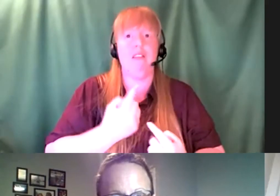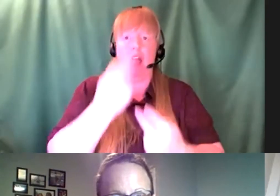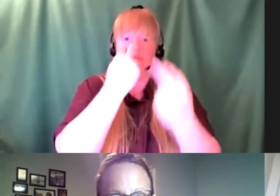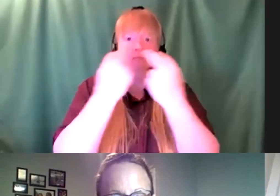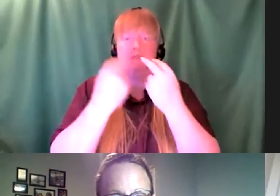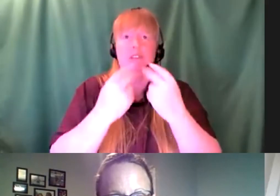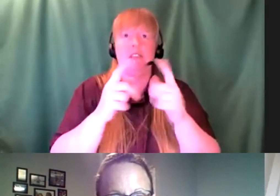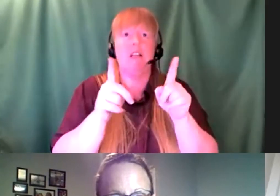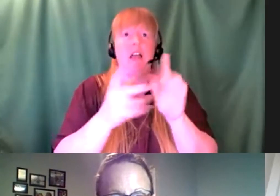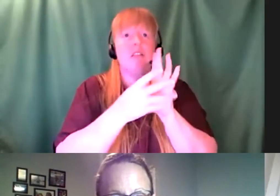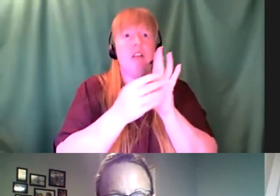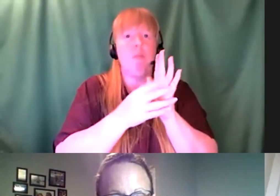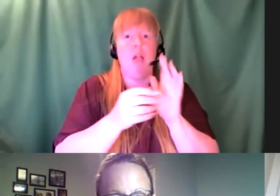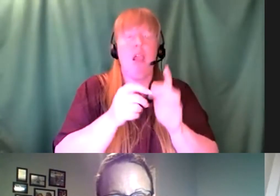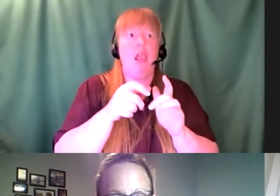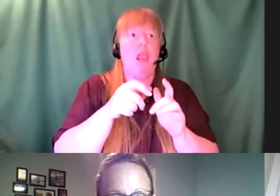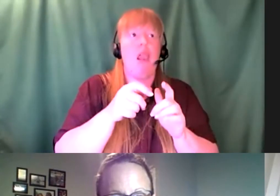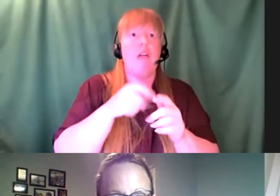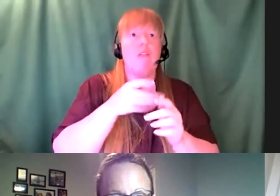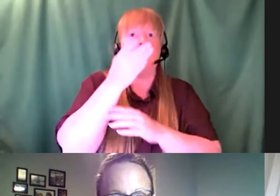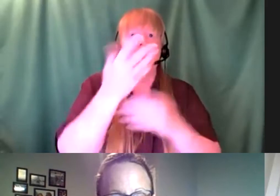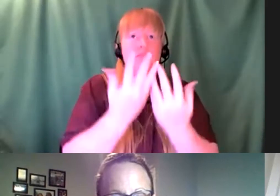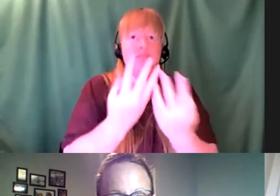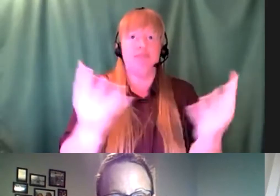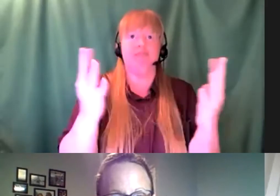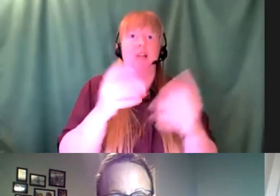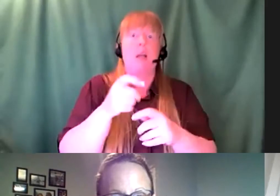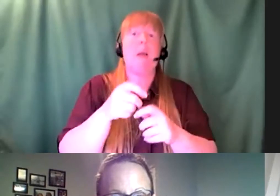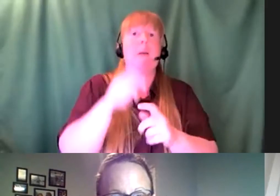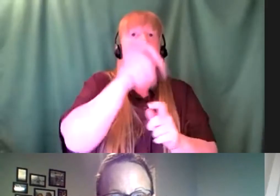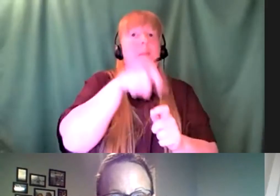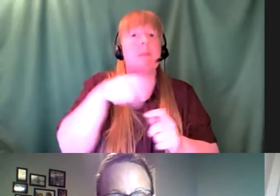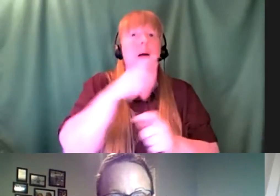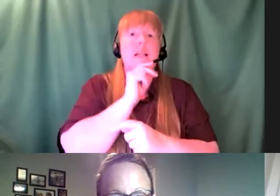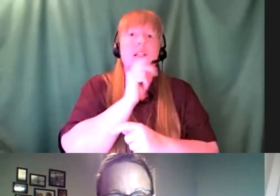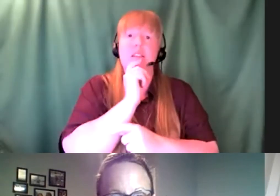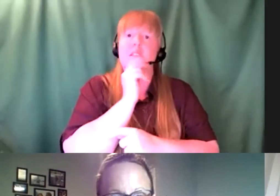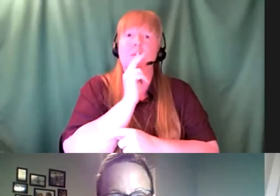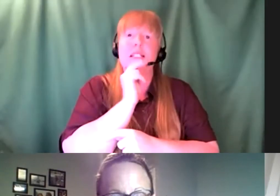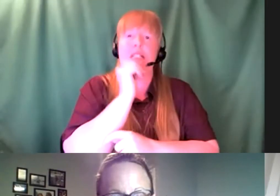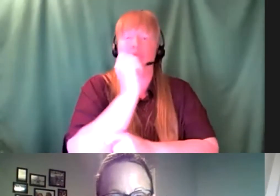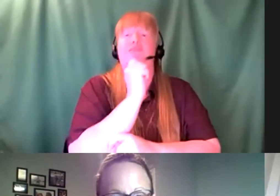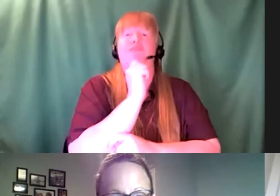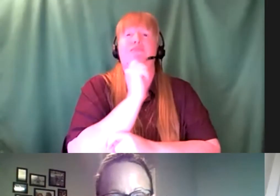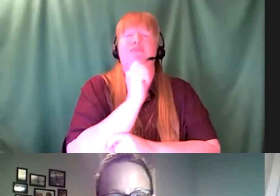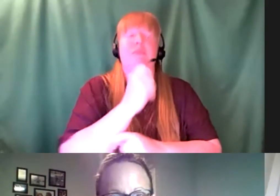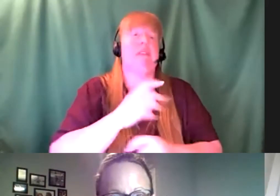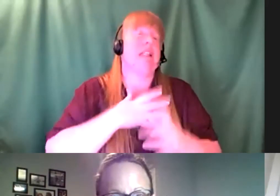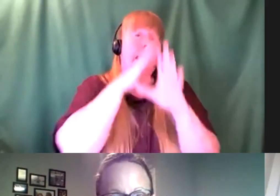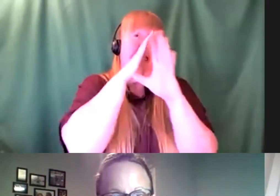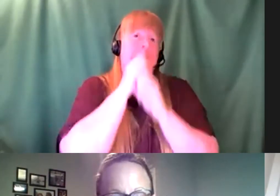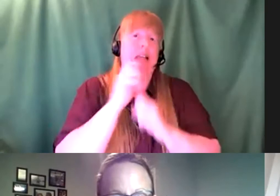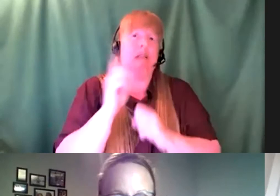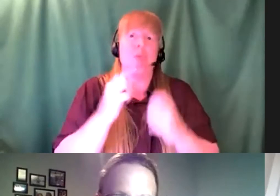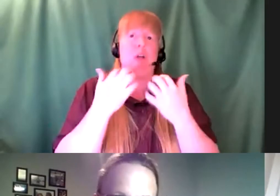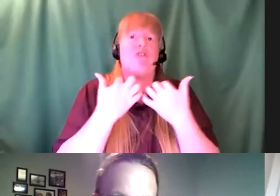public speaking, it's just like, I mean, I don't really like crowds, and it's my perception of the world, really, to say,